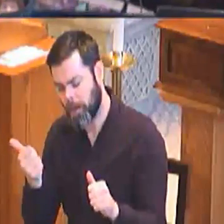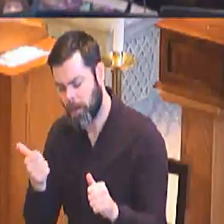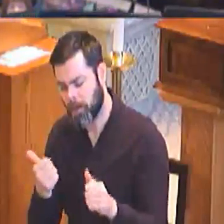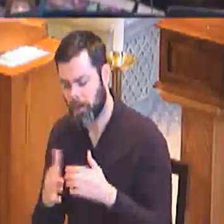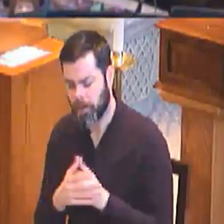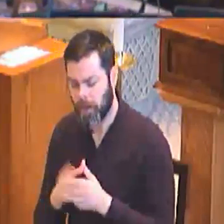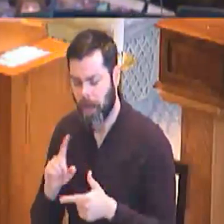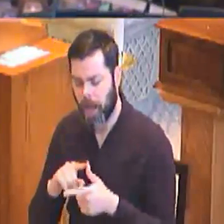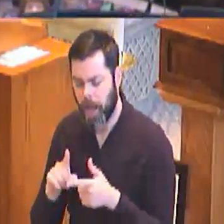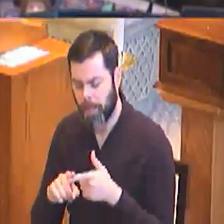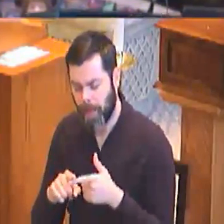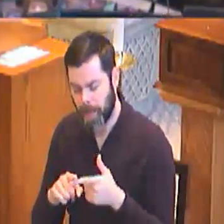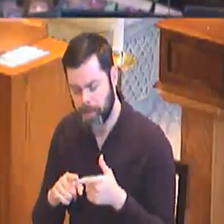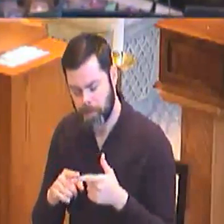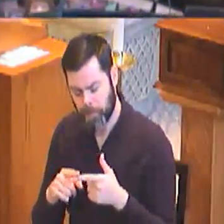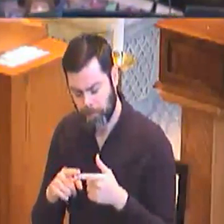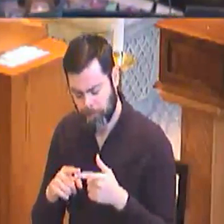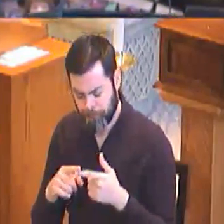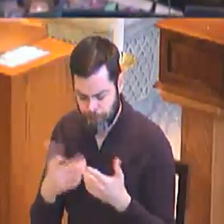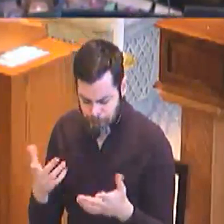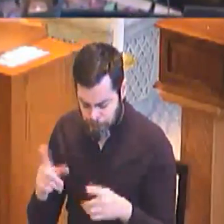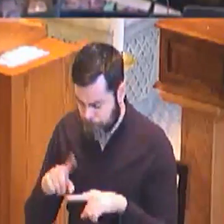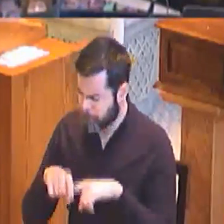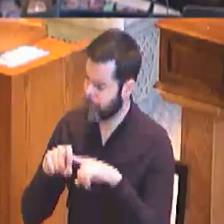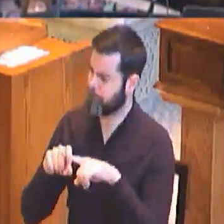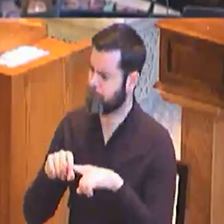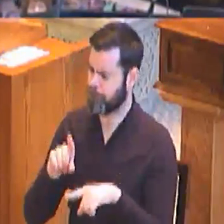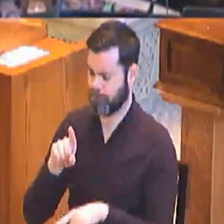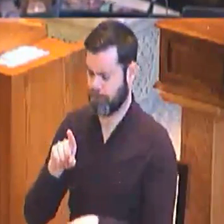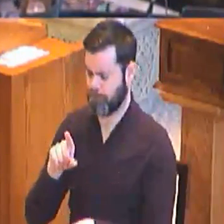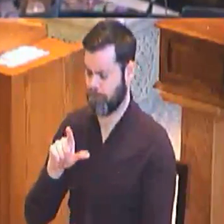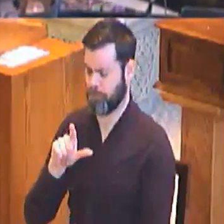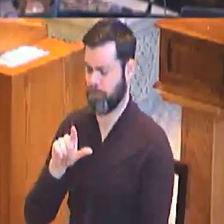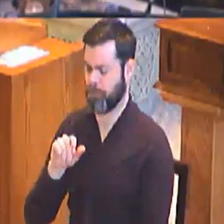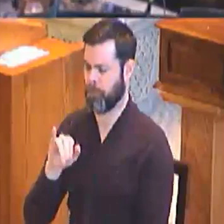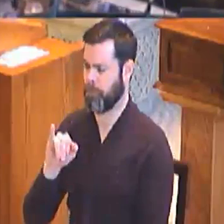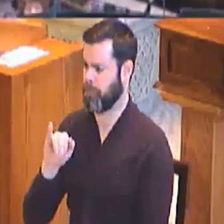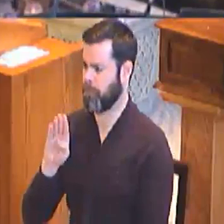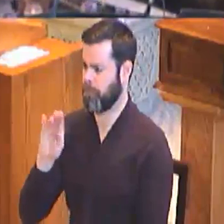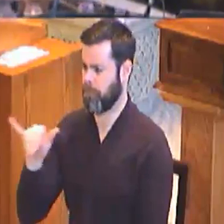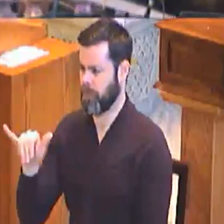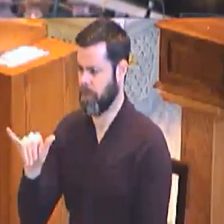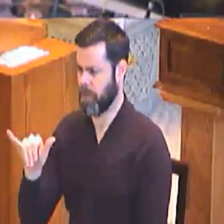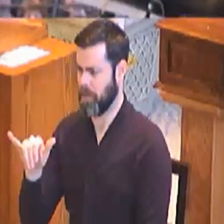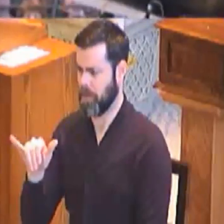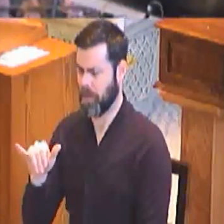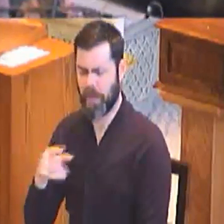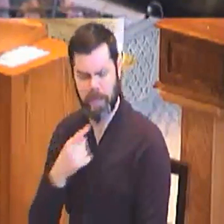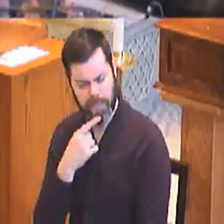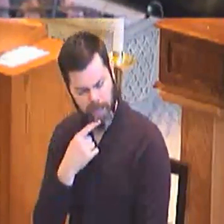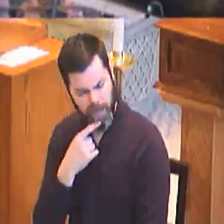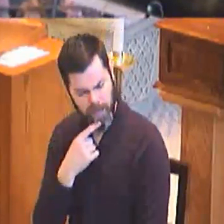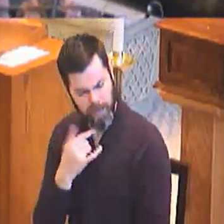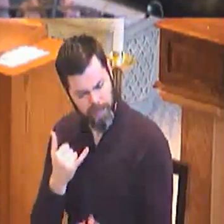I paused, and I said, Libby, I'm really feeling your father